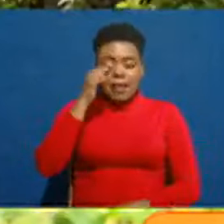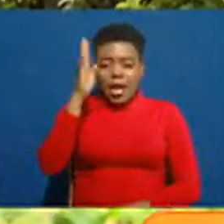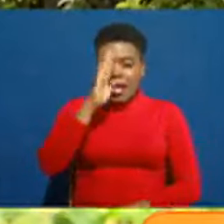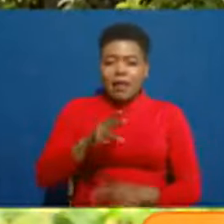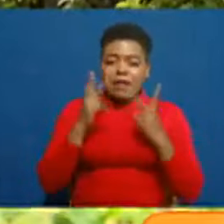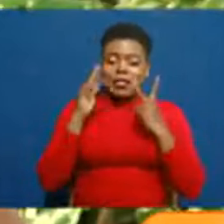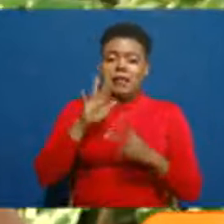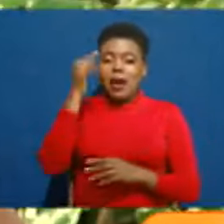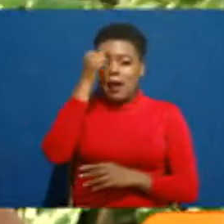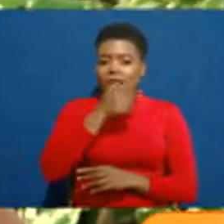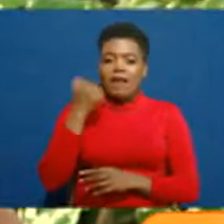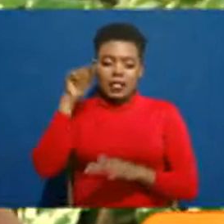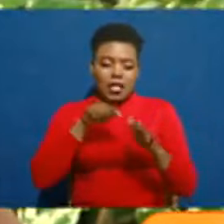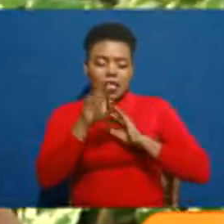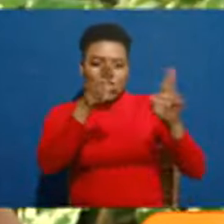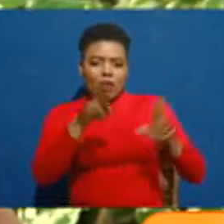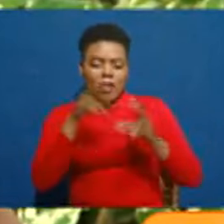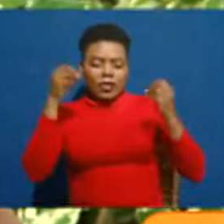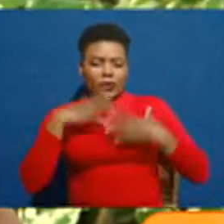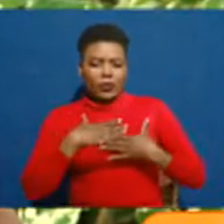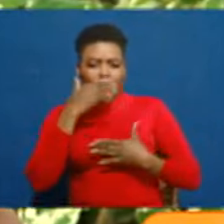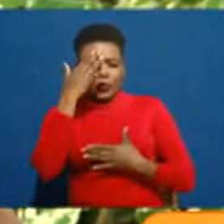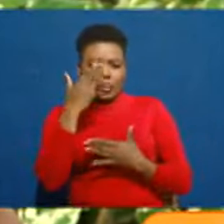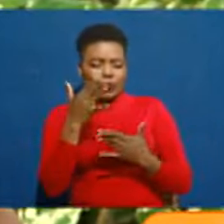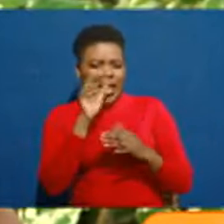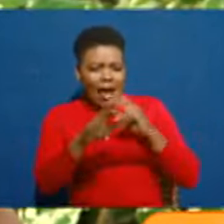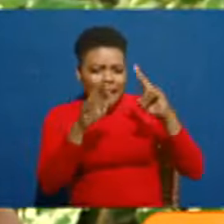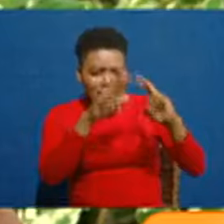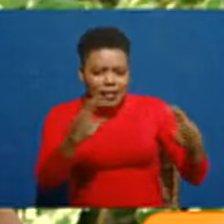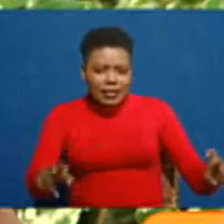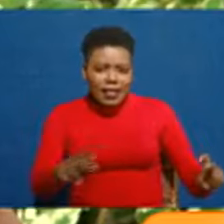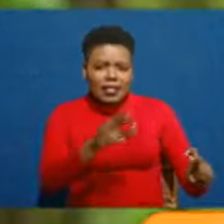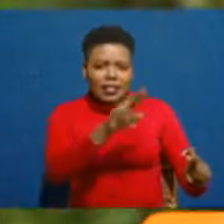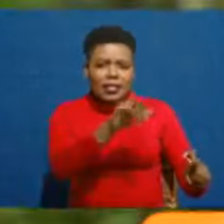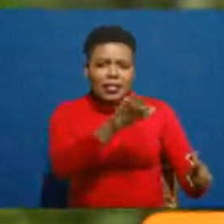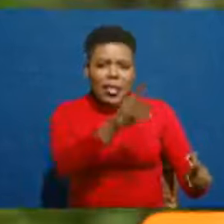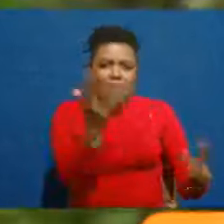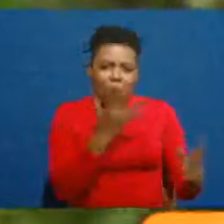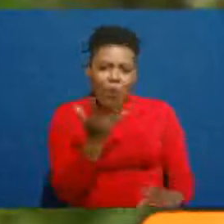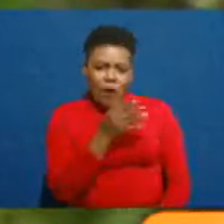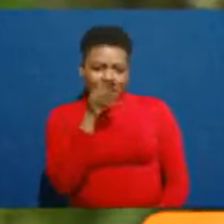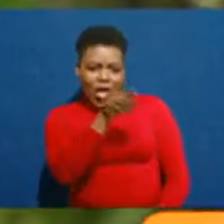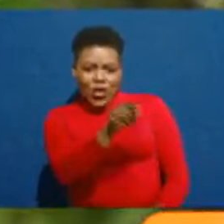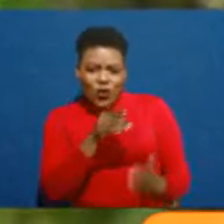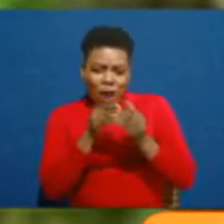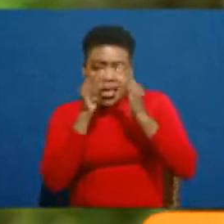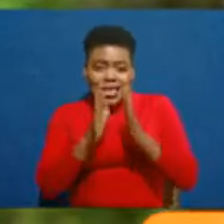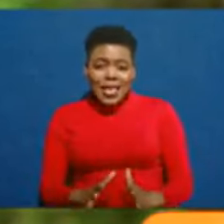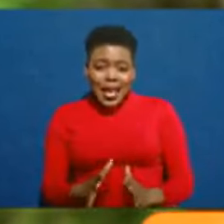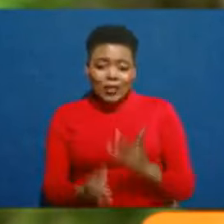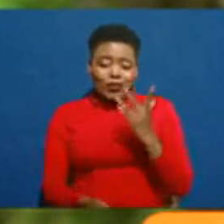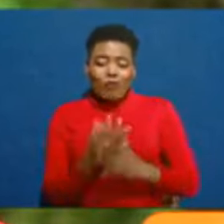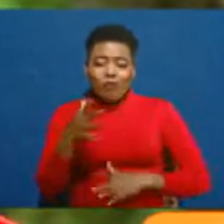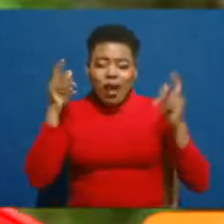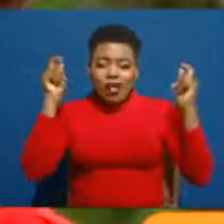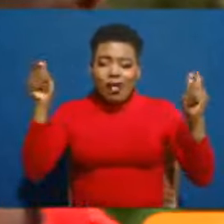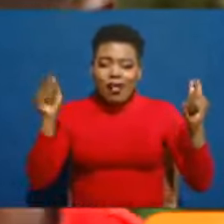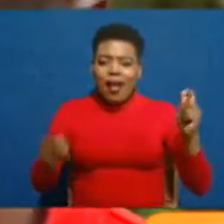they came in, they're like, "Oyo Nadia ko wapi? Oyo ndo ringleader." Billy Simani, now free but